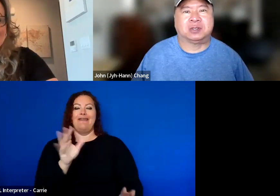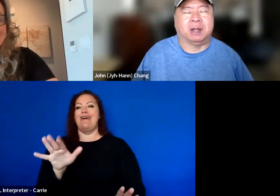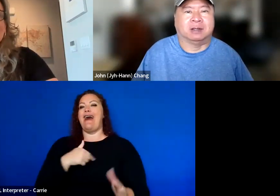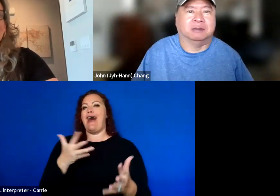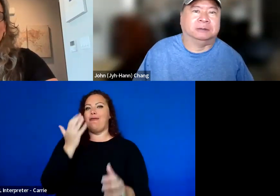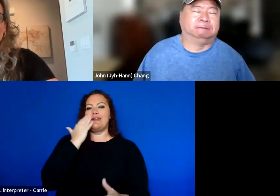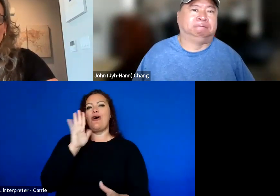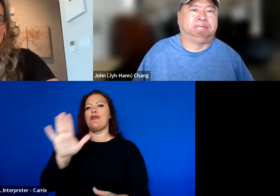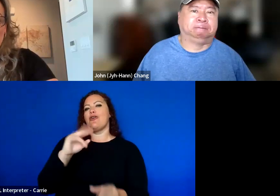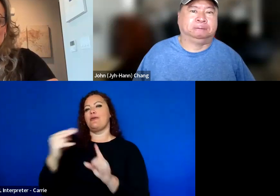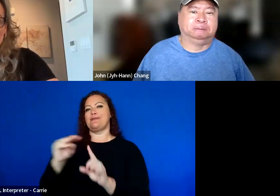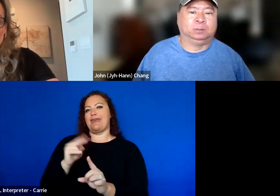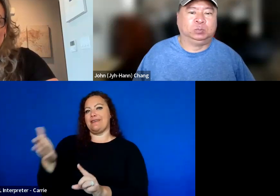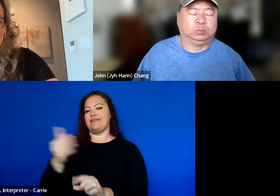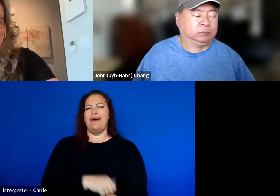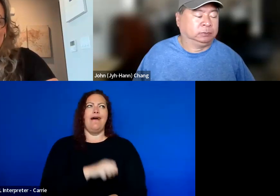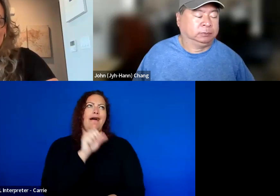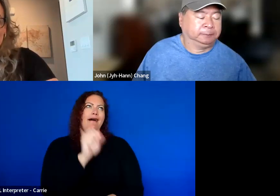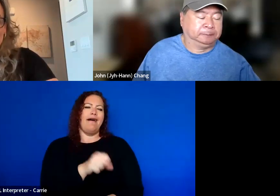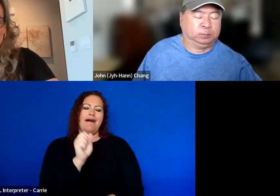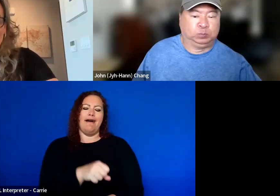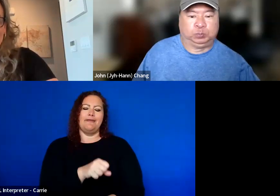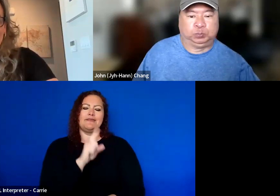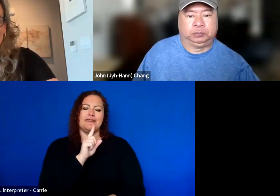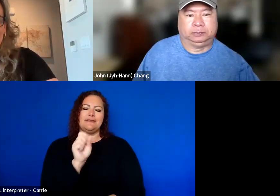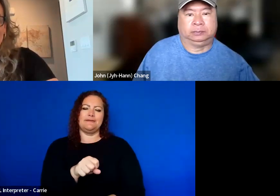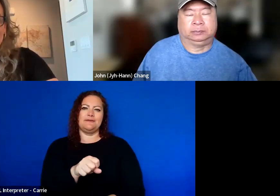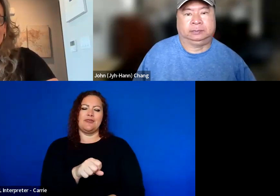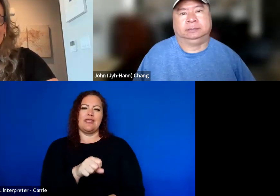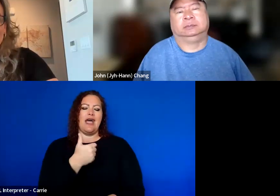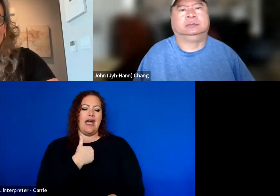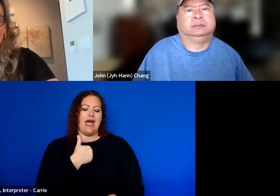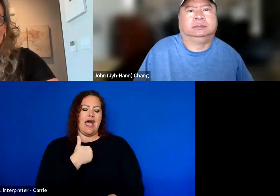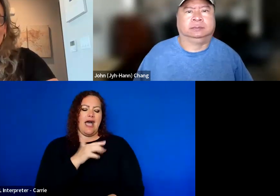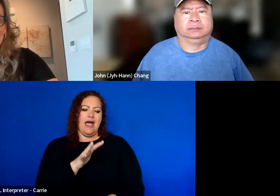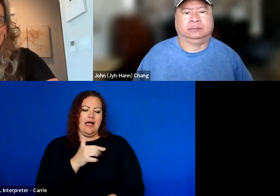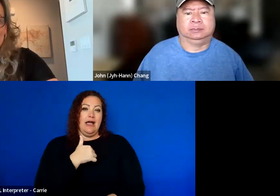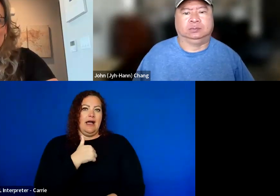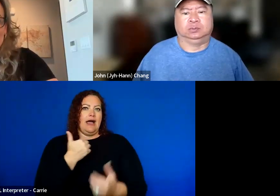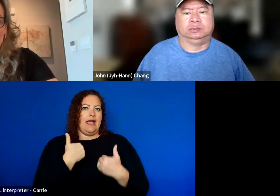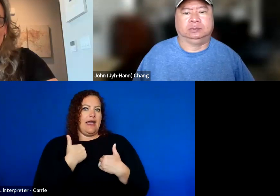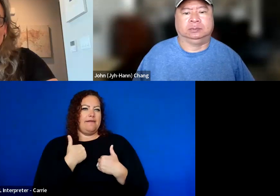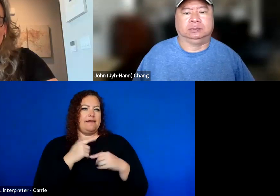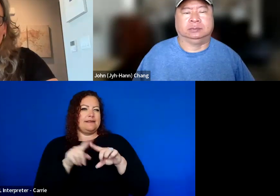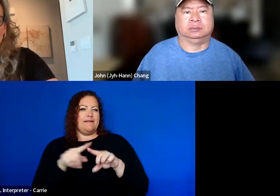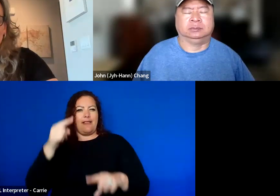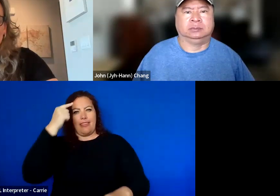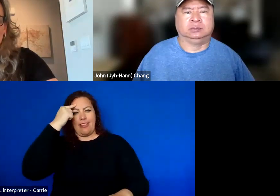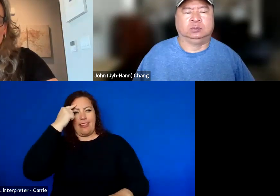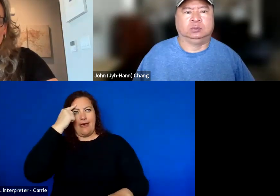what's your perspective. Absolutely. I have a number of thoughts on that.